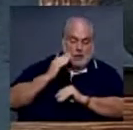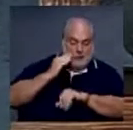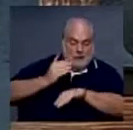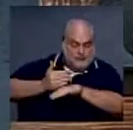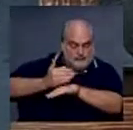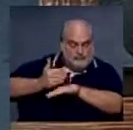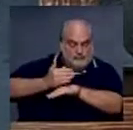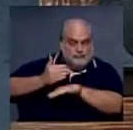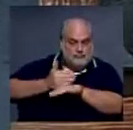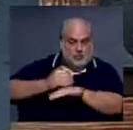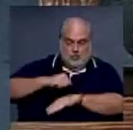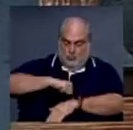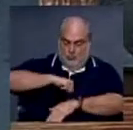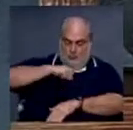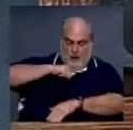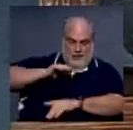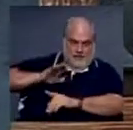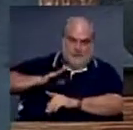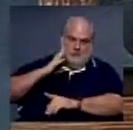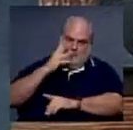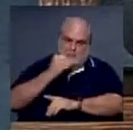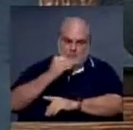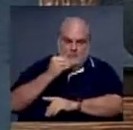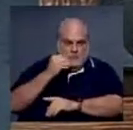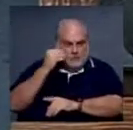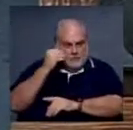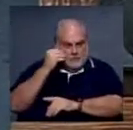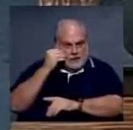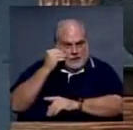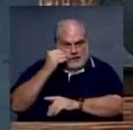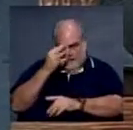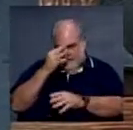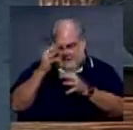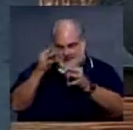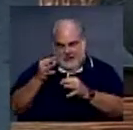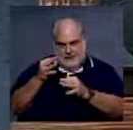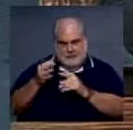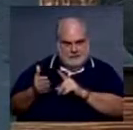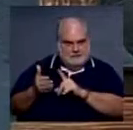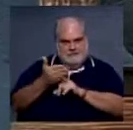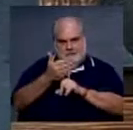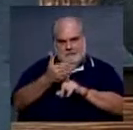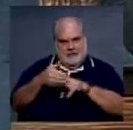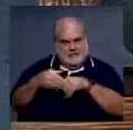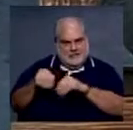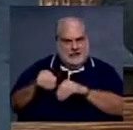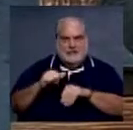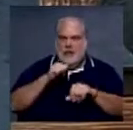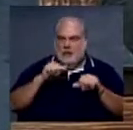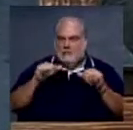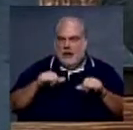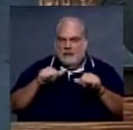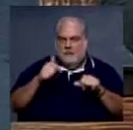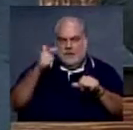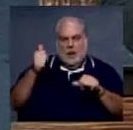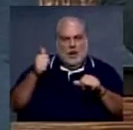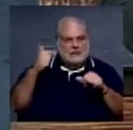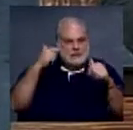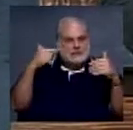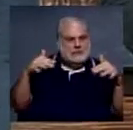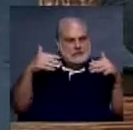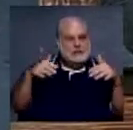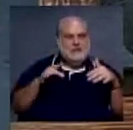great pride in the renovation and the neighborhood. He stated that he had placed his house on the market and been unable to sell the home due to the barking